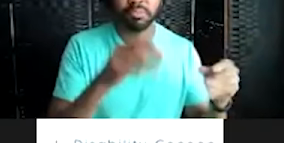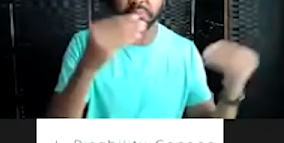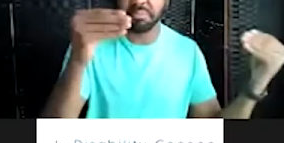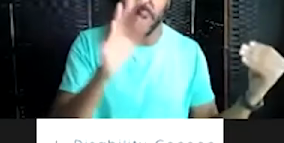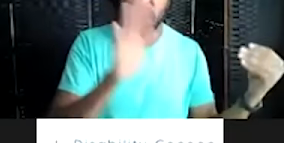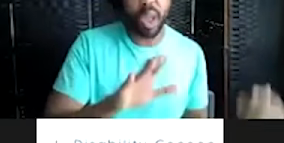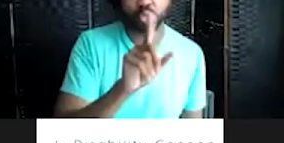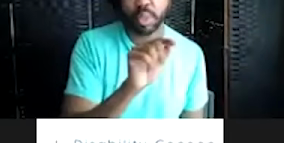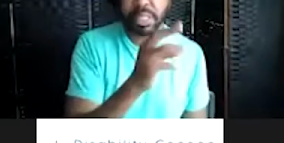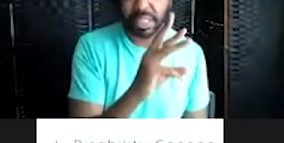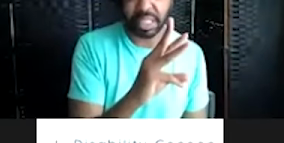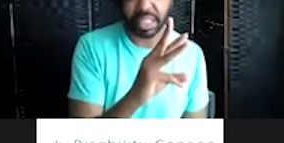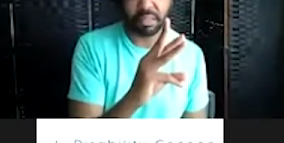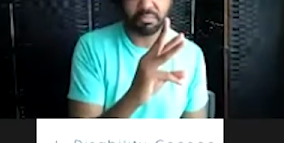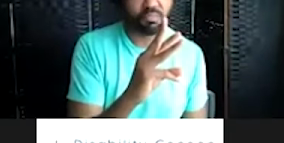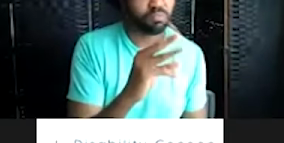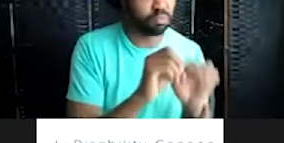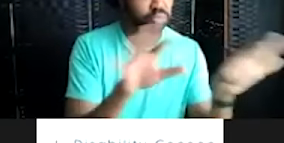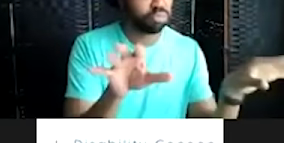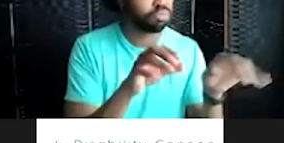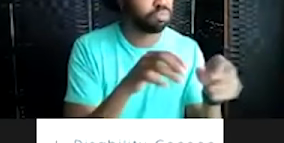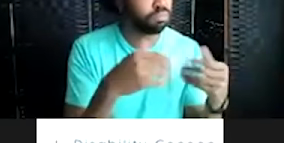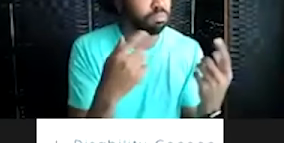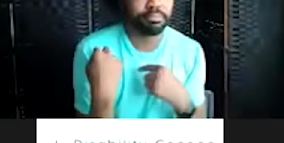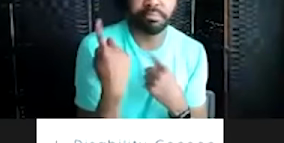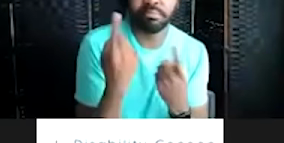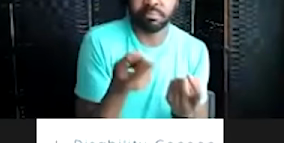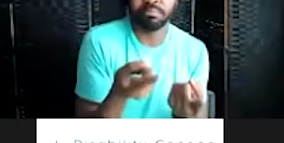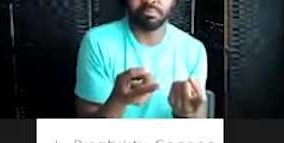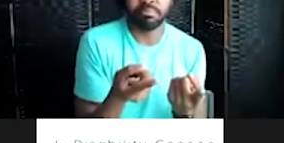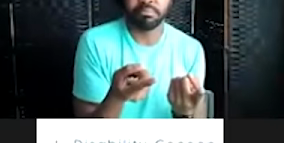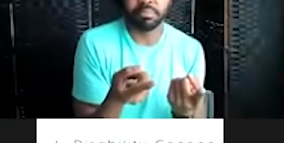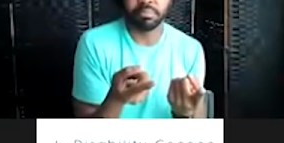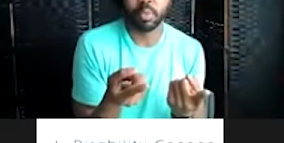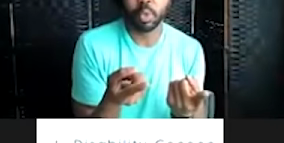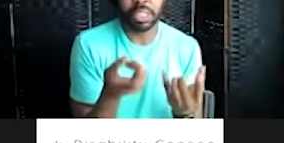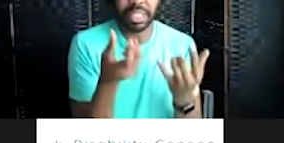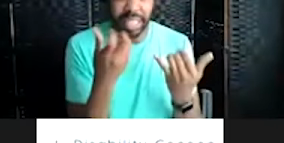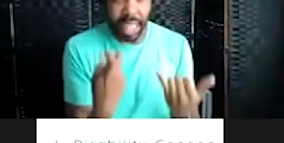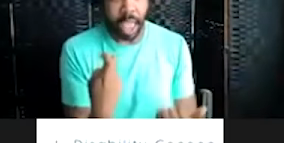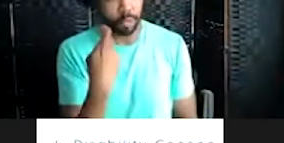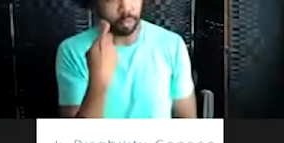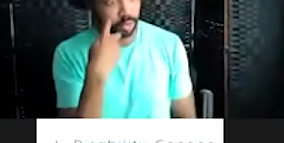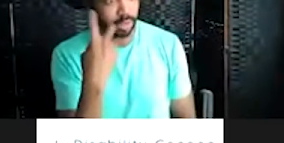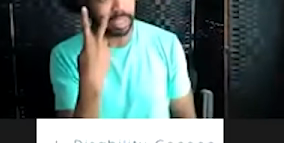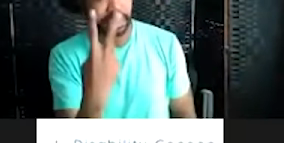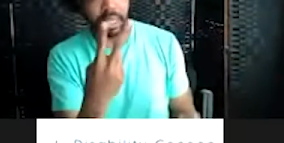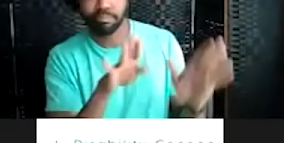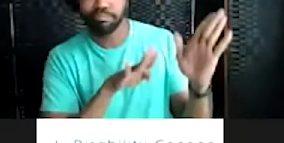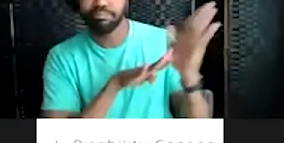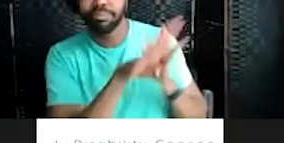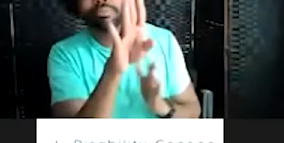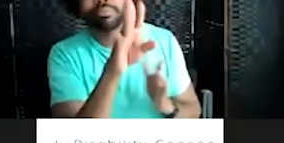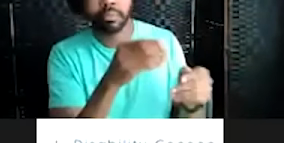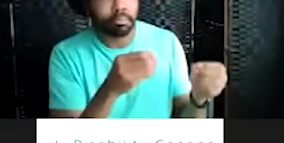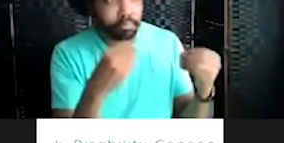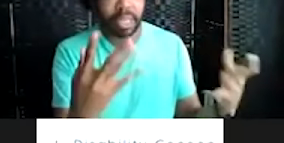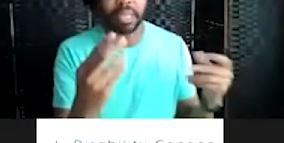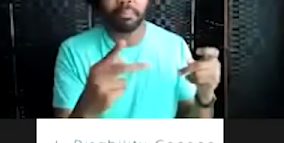been around for a while. We're just really starting to see these take off in the concept of using smart homes.